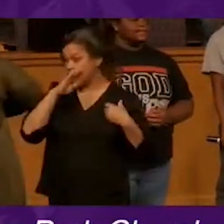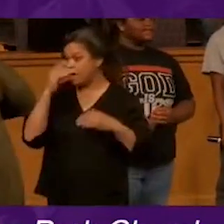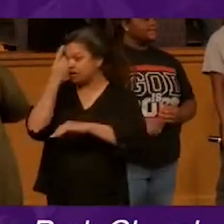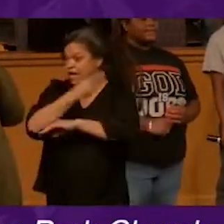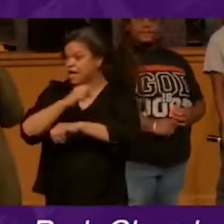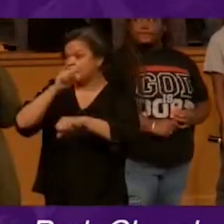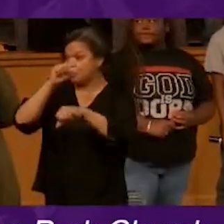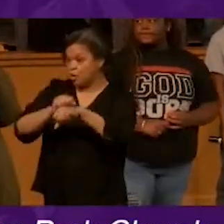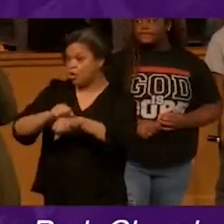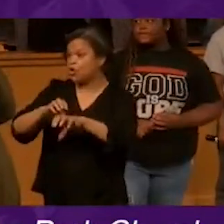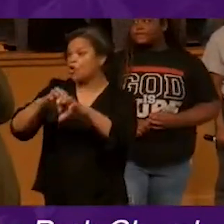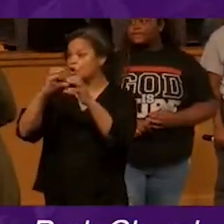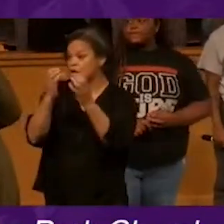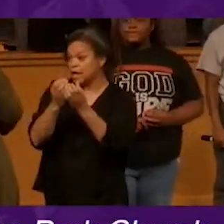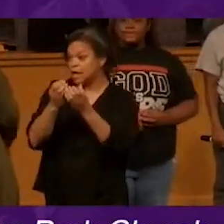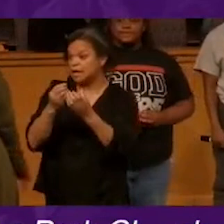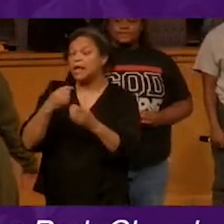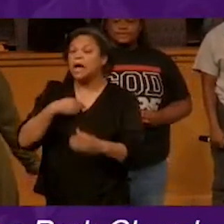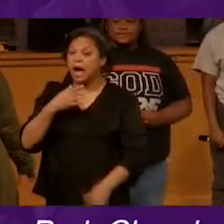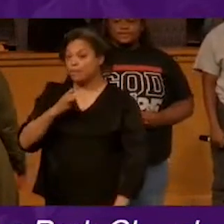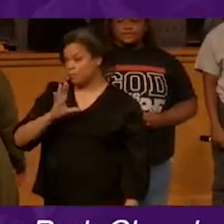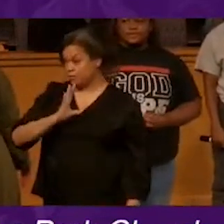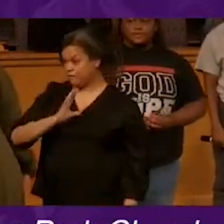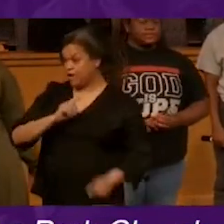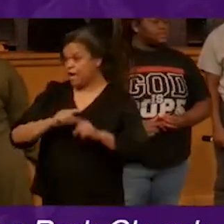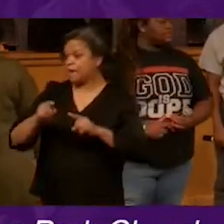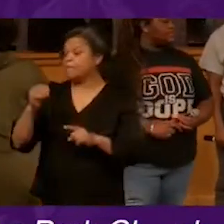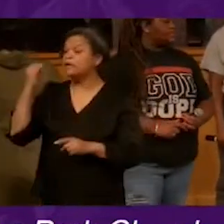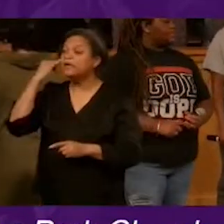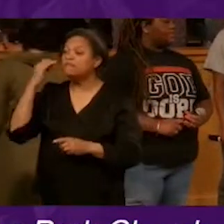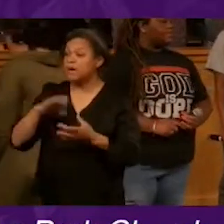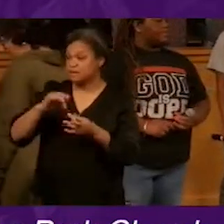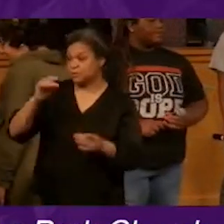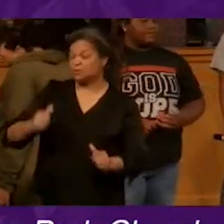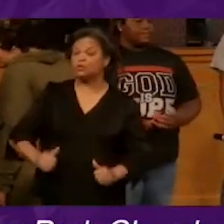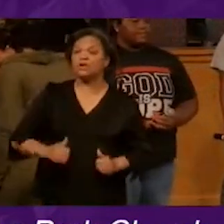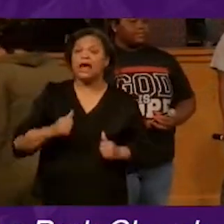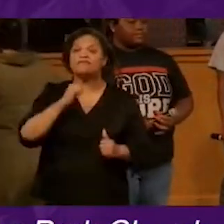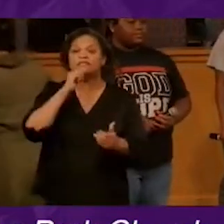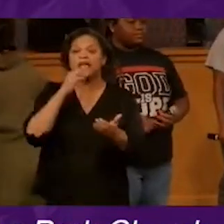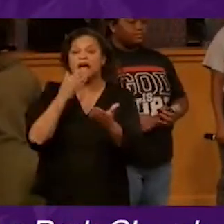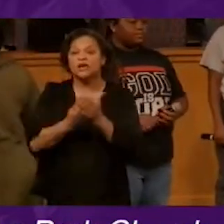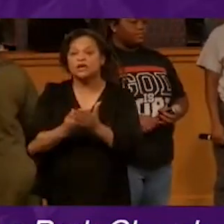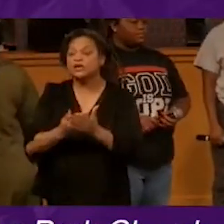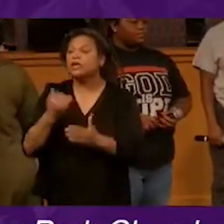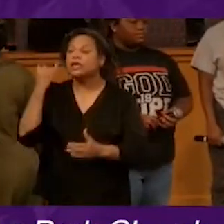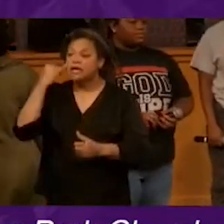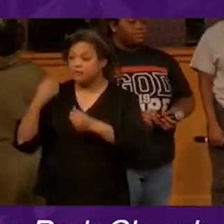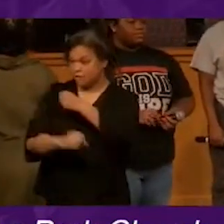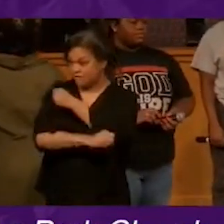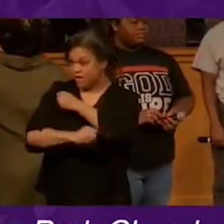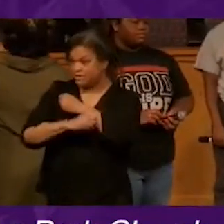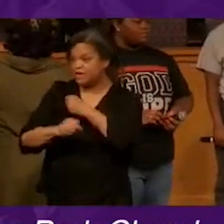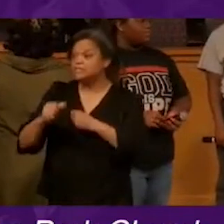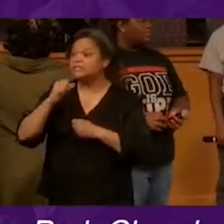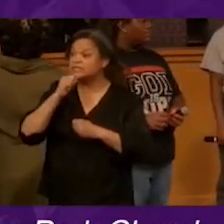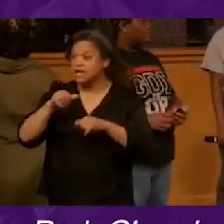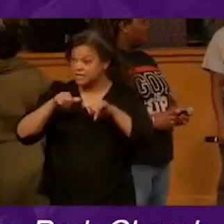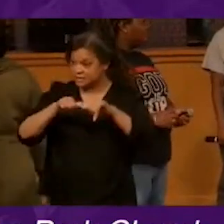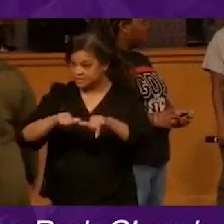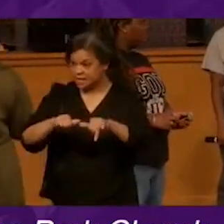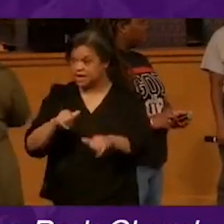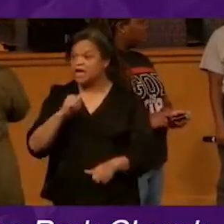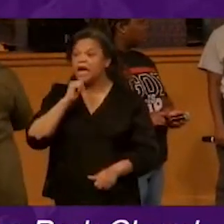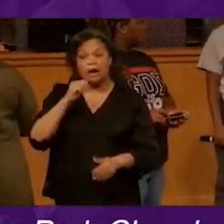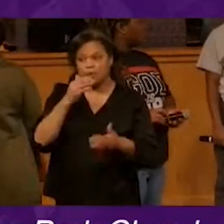work or in class, I'm going to be fine. But if my spiritual life is not good, if my foundation isn't steady, I'm